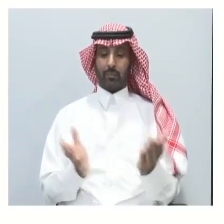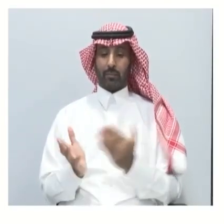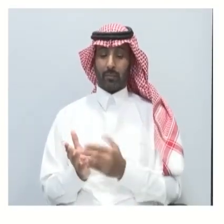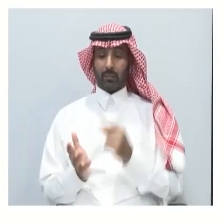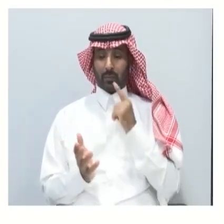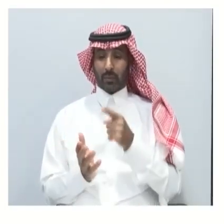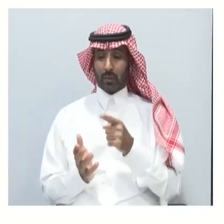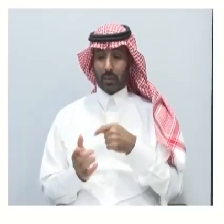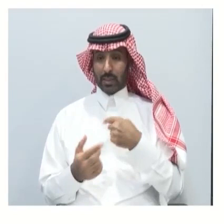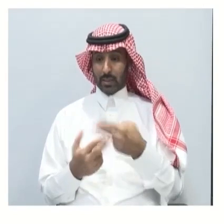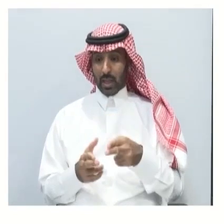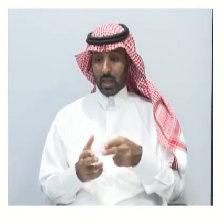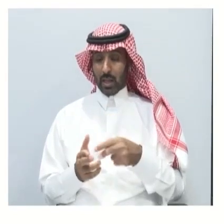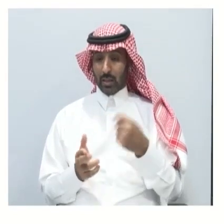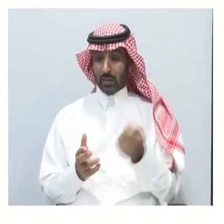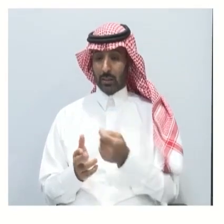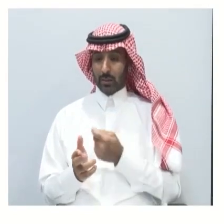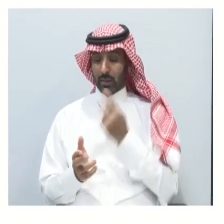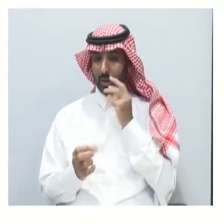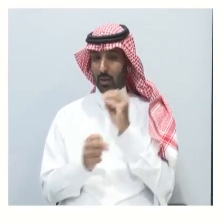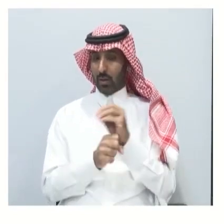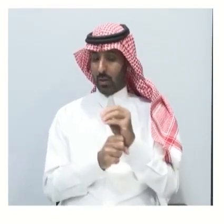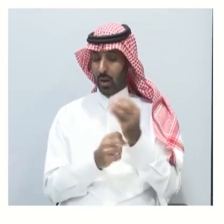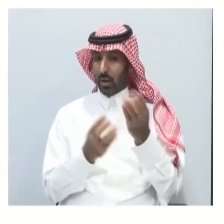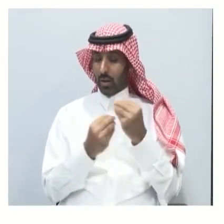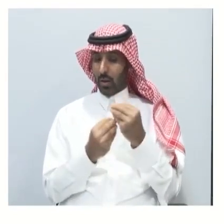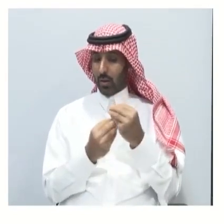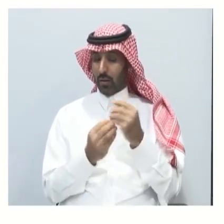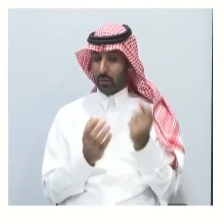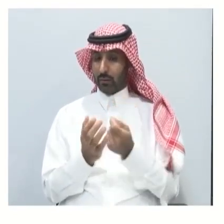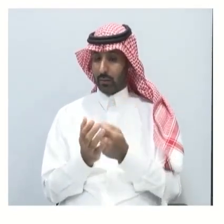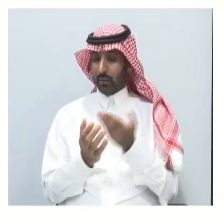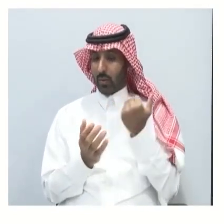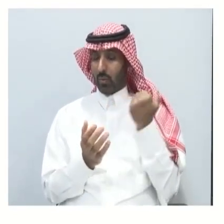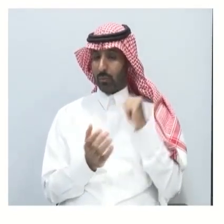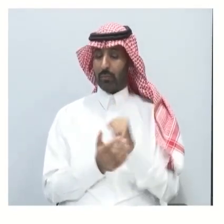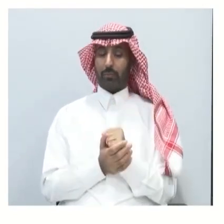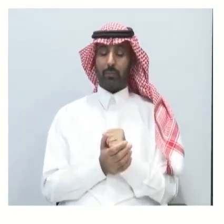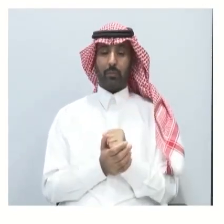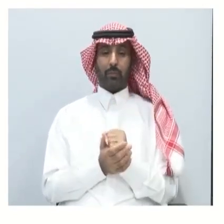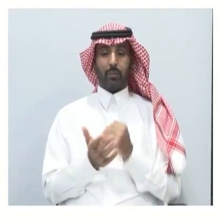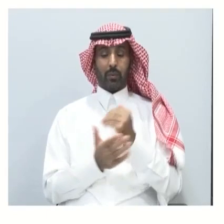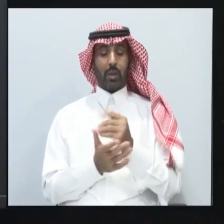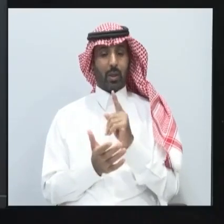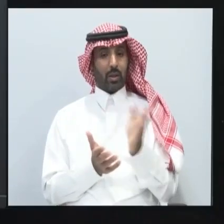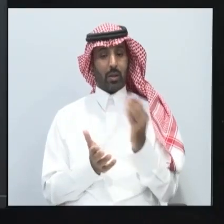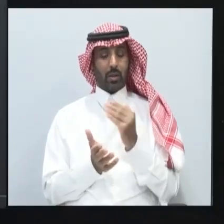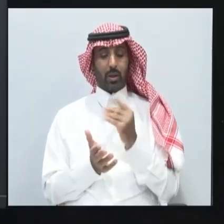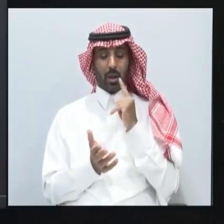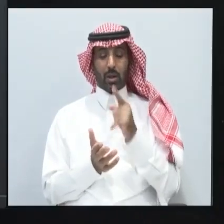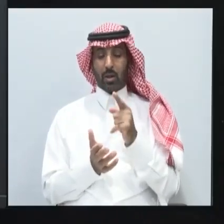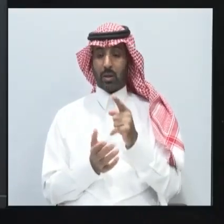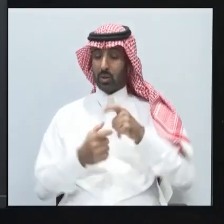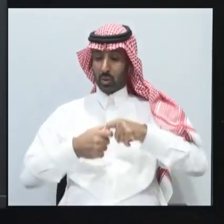Now, we are going to learn from the parts that we did before we applied, which are the using